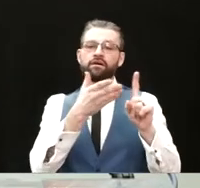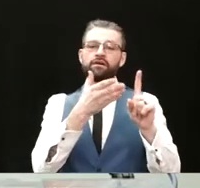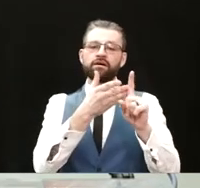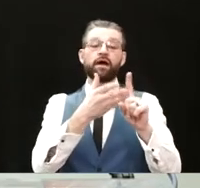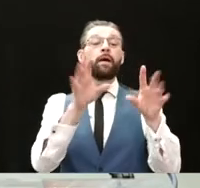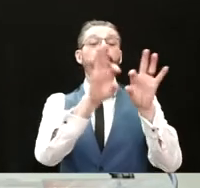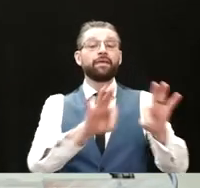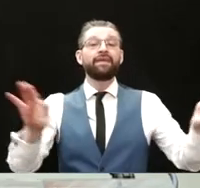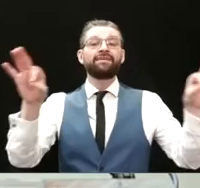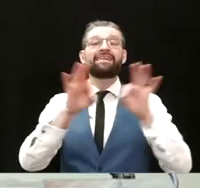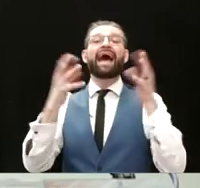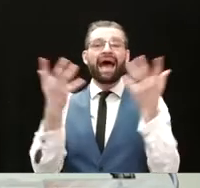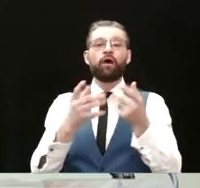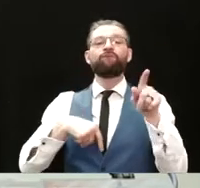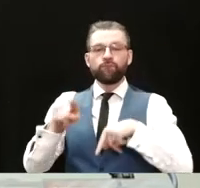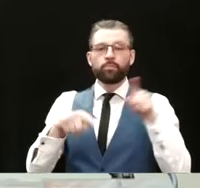was planted then.